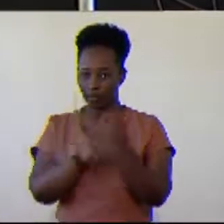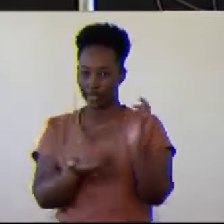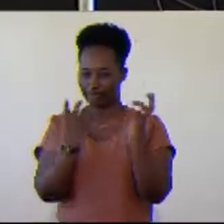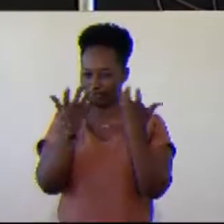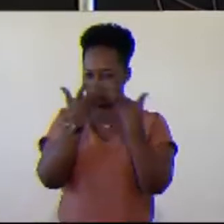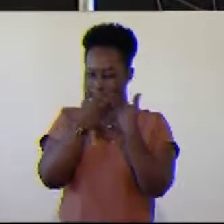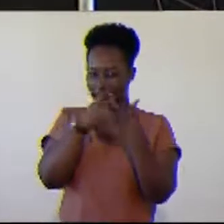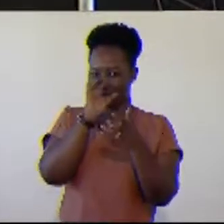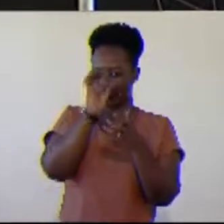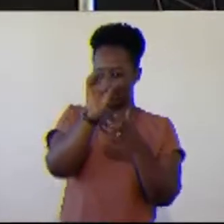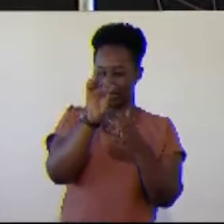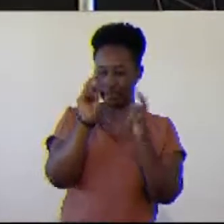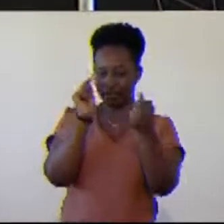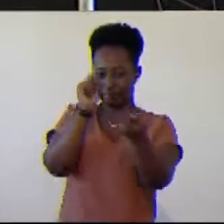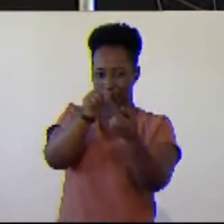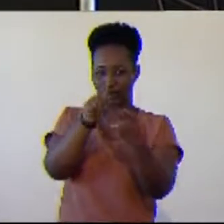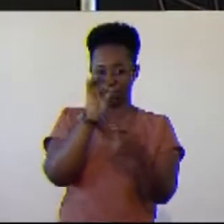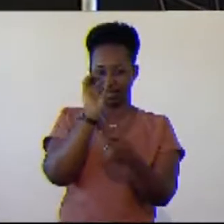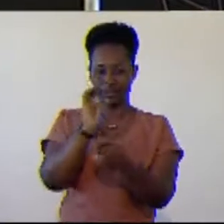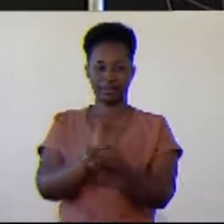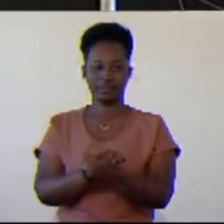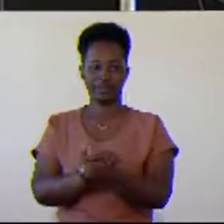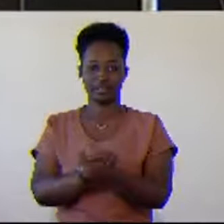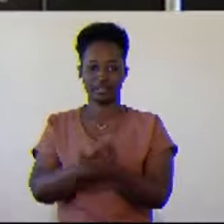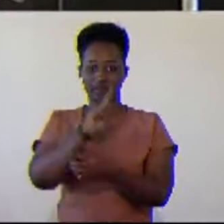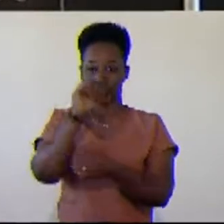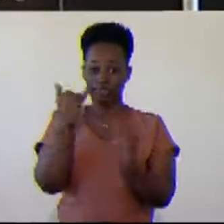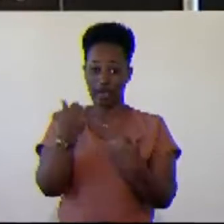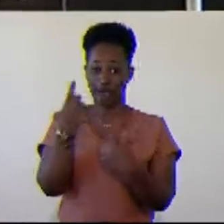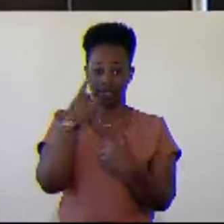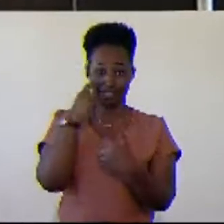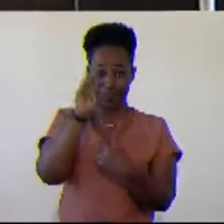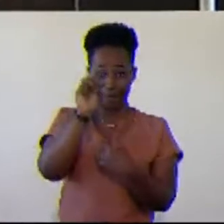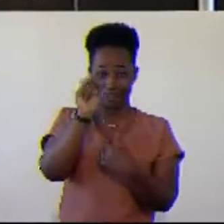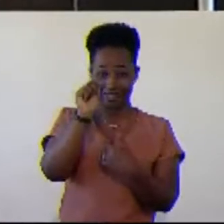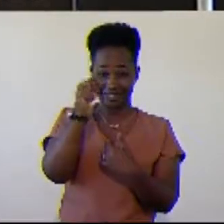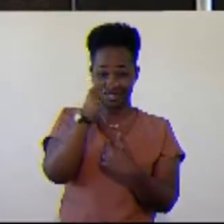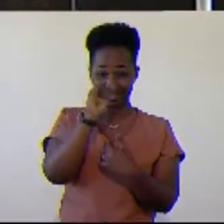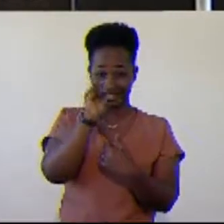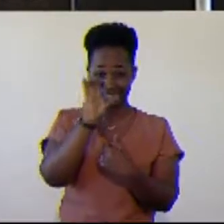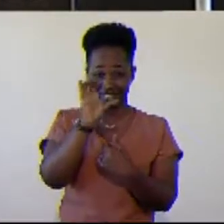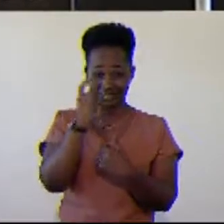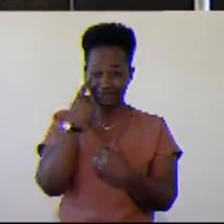C to point C. Wow. Do you now see the magic there?